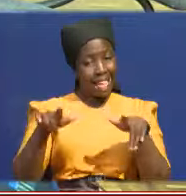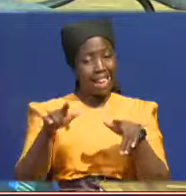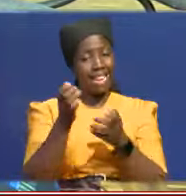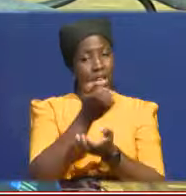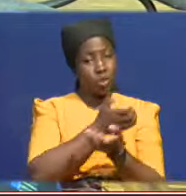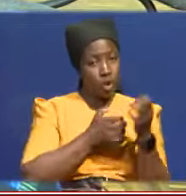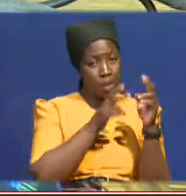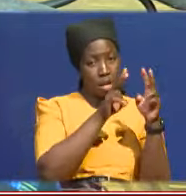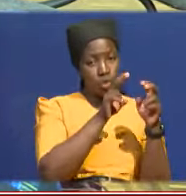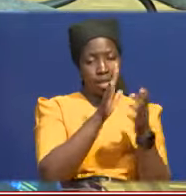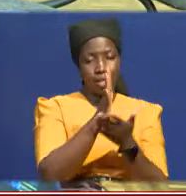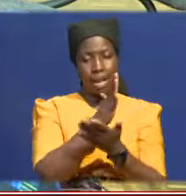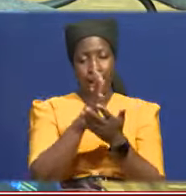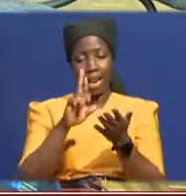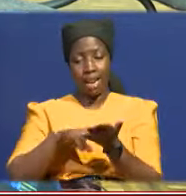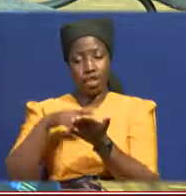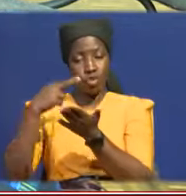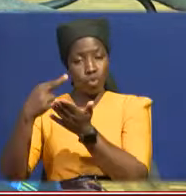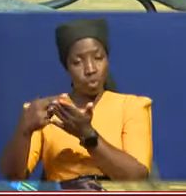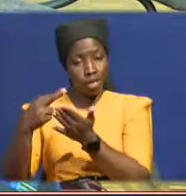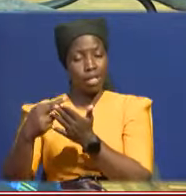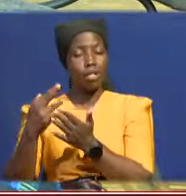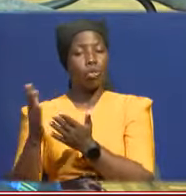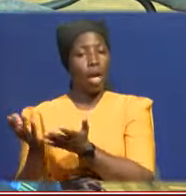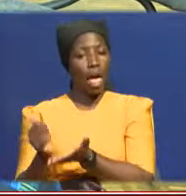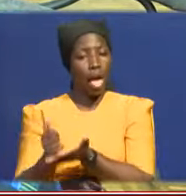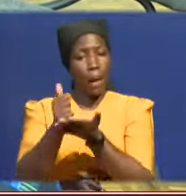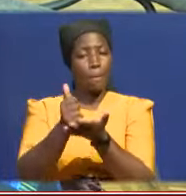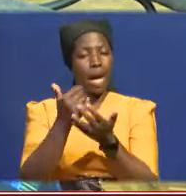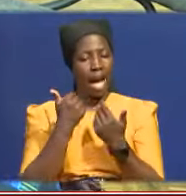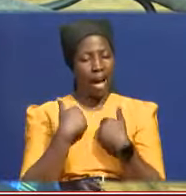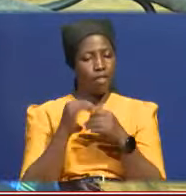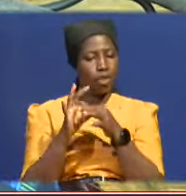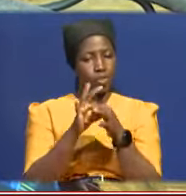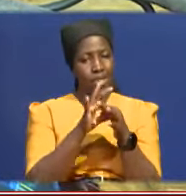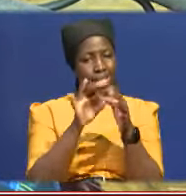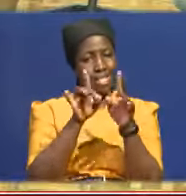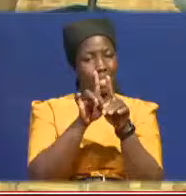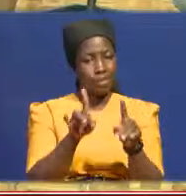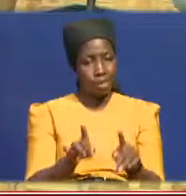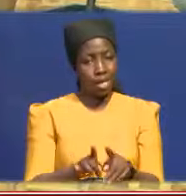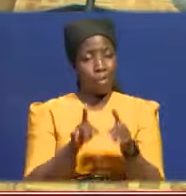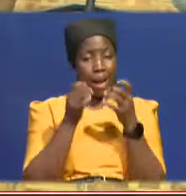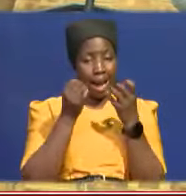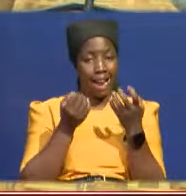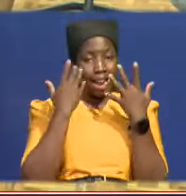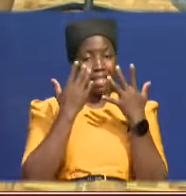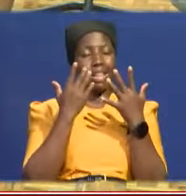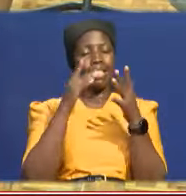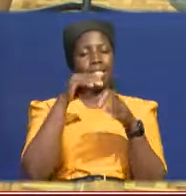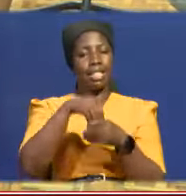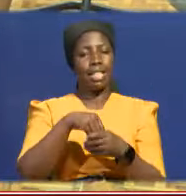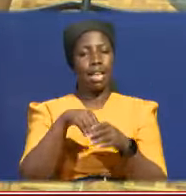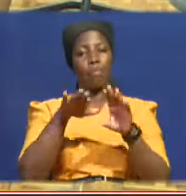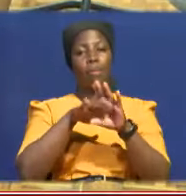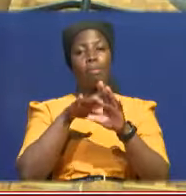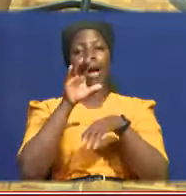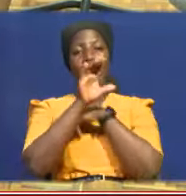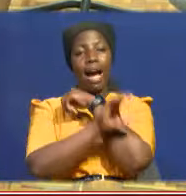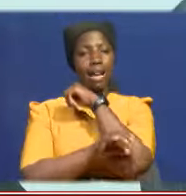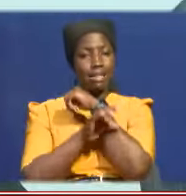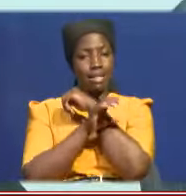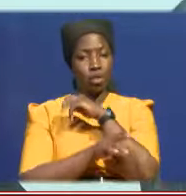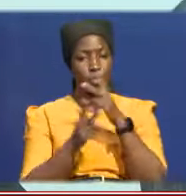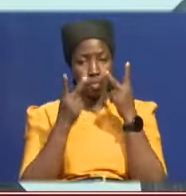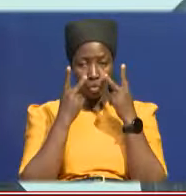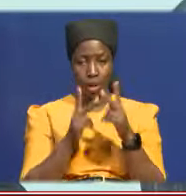and shared resources to help foster unity and understanding among member states. To look into the issue of